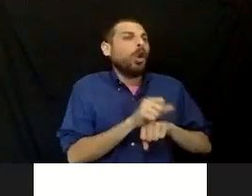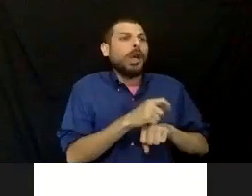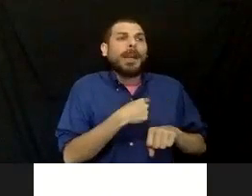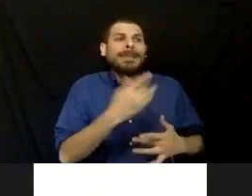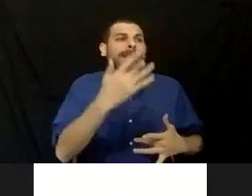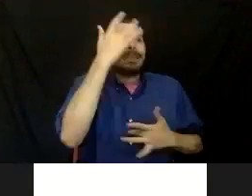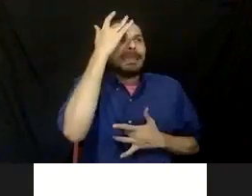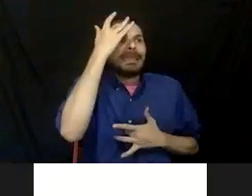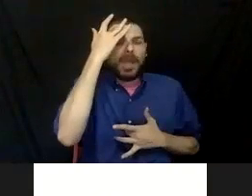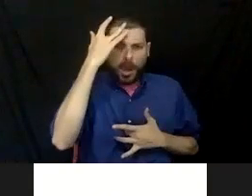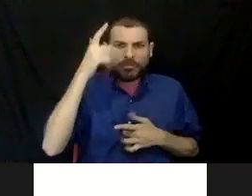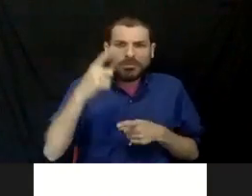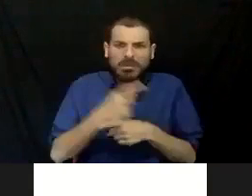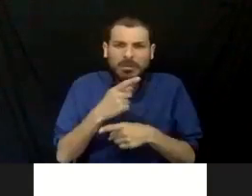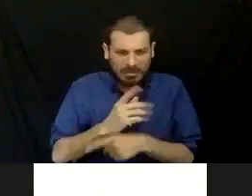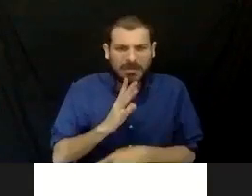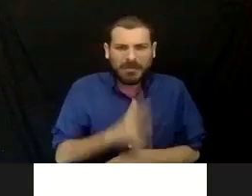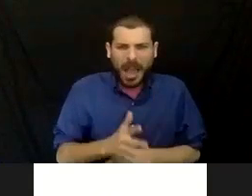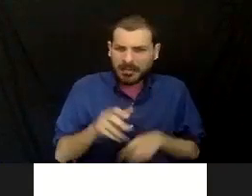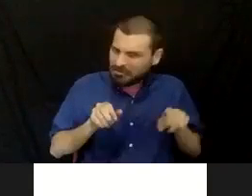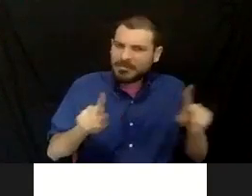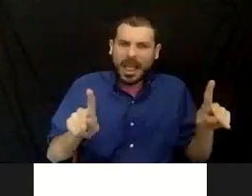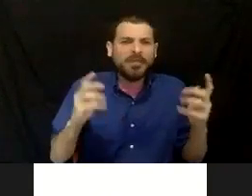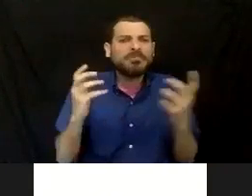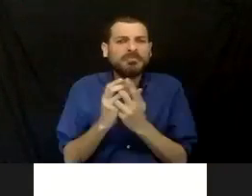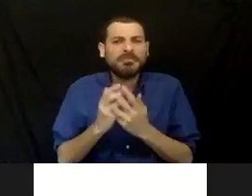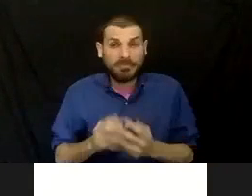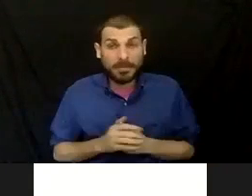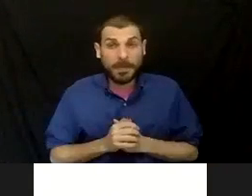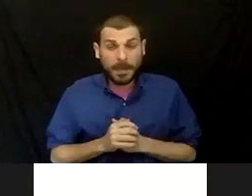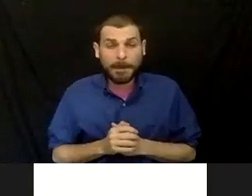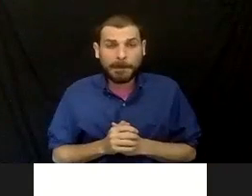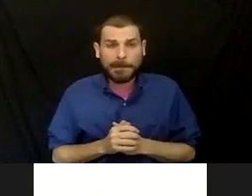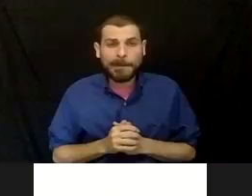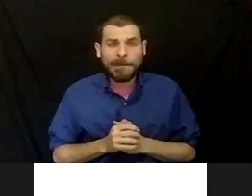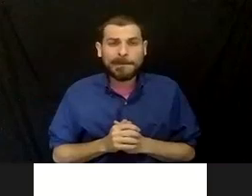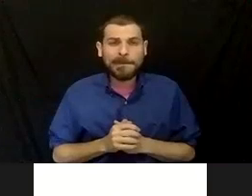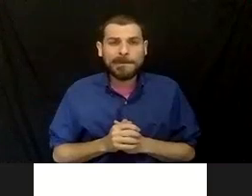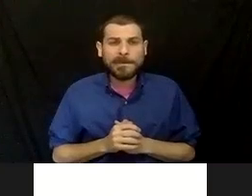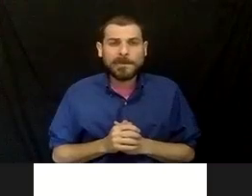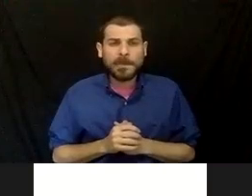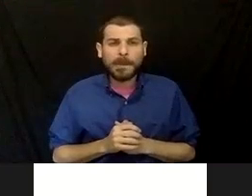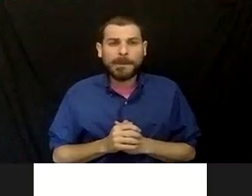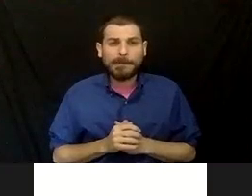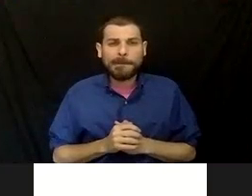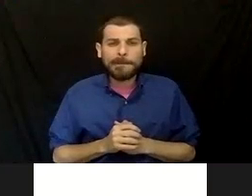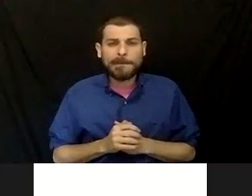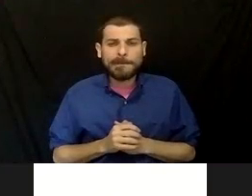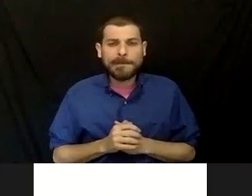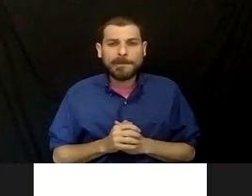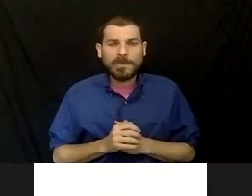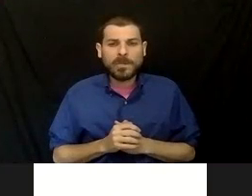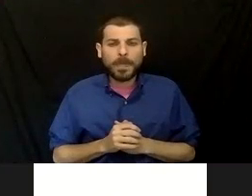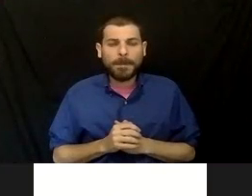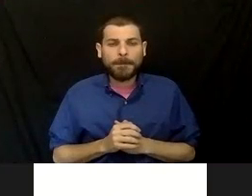you're turning them down because you're sick, you're not eligible for traditional UI, but you would